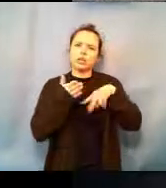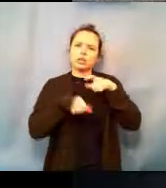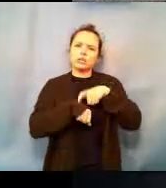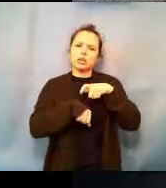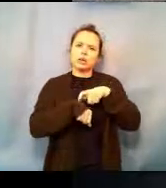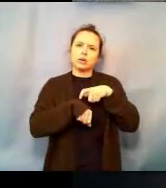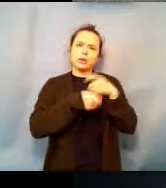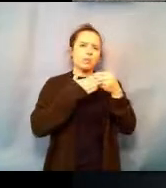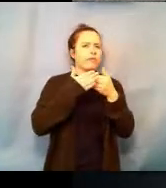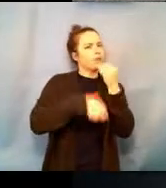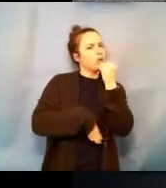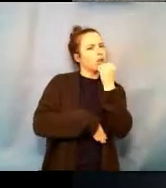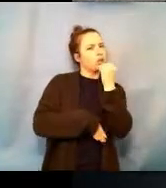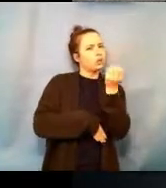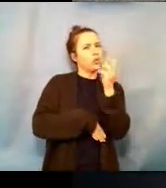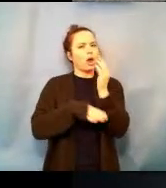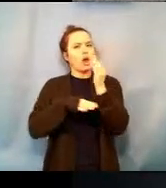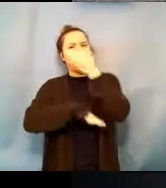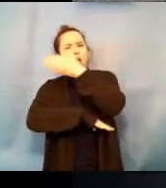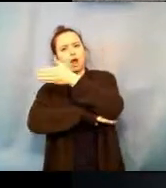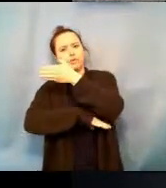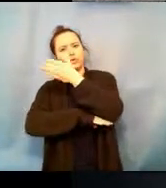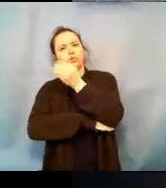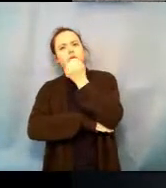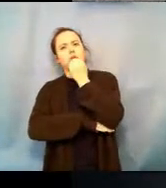doing reading before lunch or after lunch?